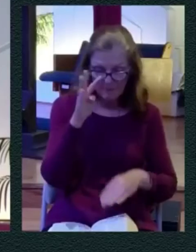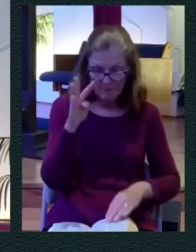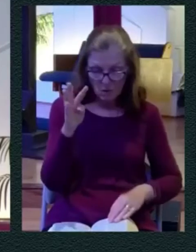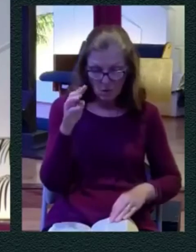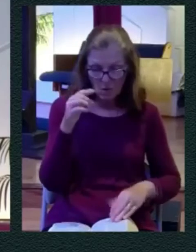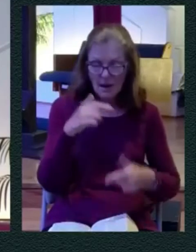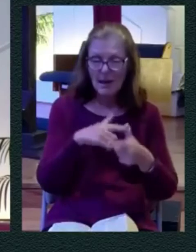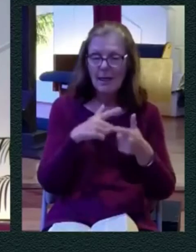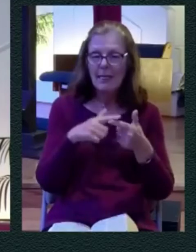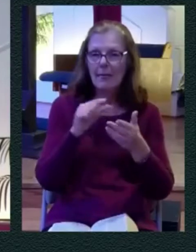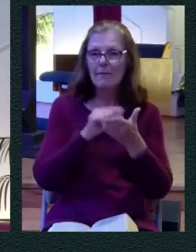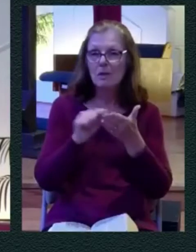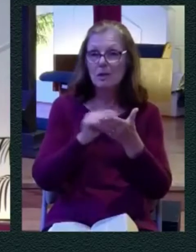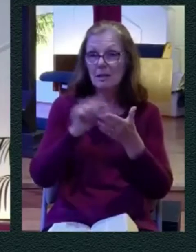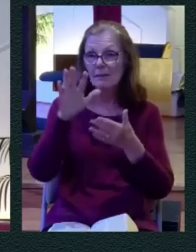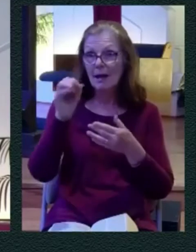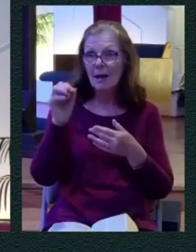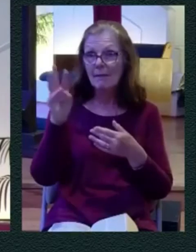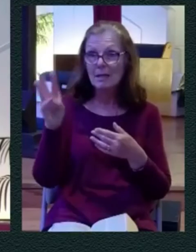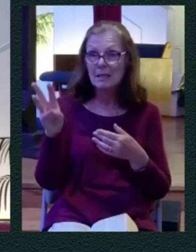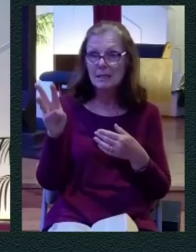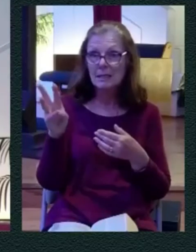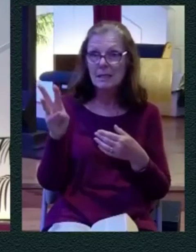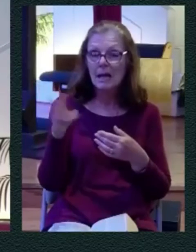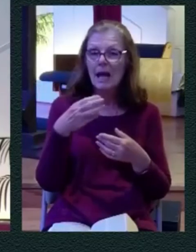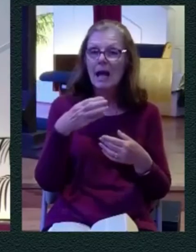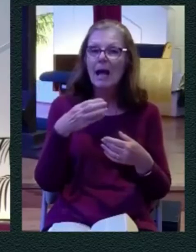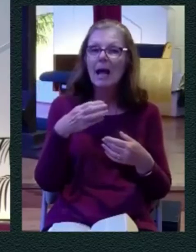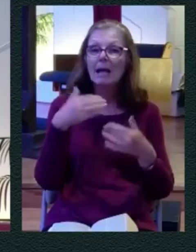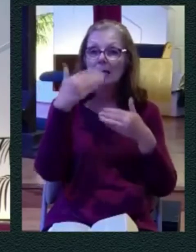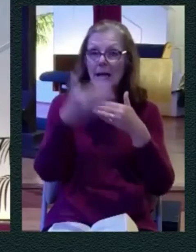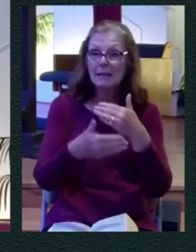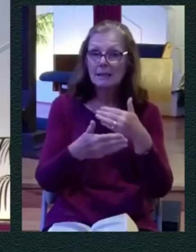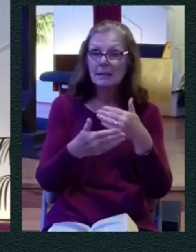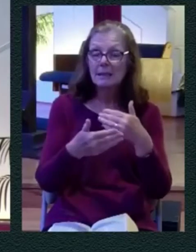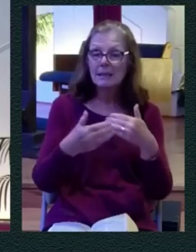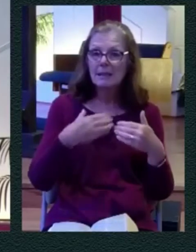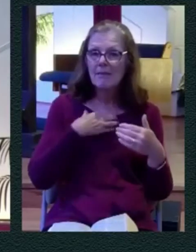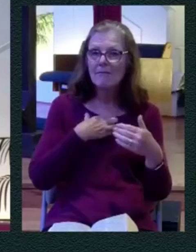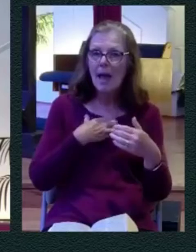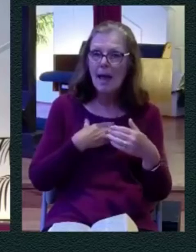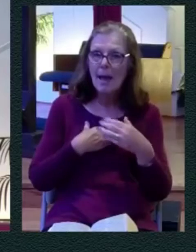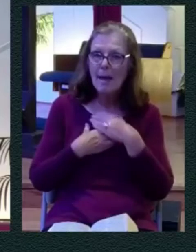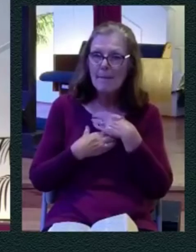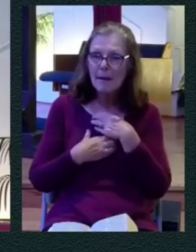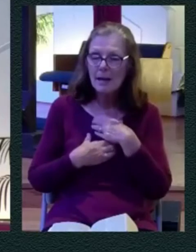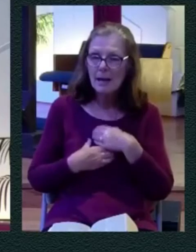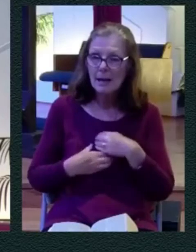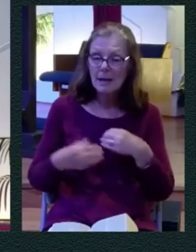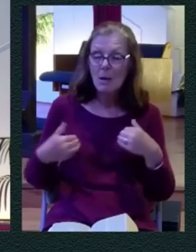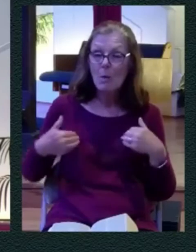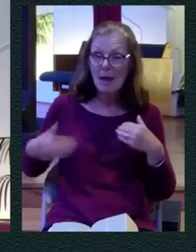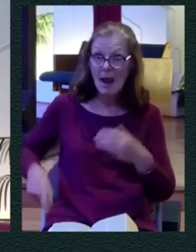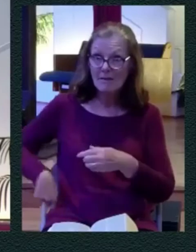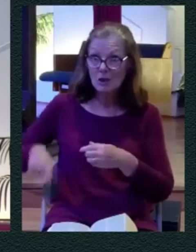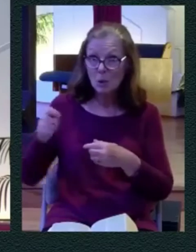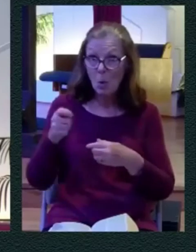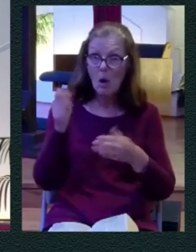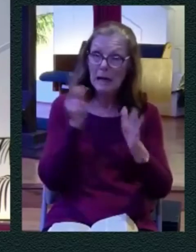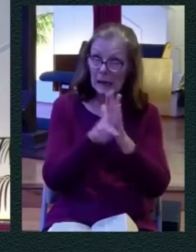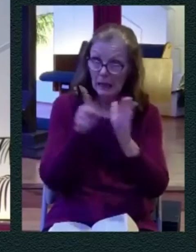to verses 5 and 6, it's famine that is pictured. So we have the sword, and then we have famine. And